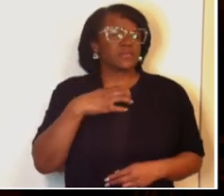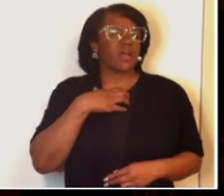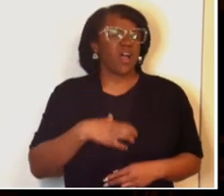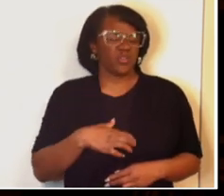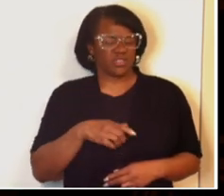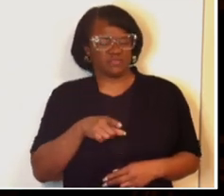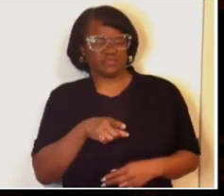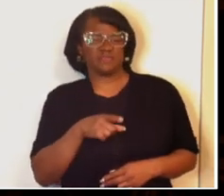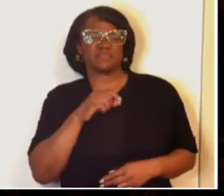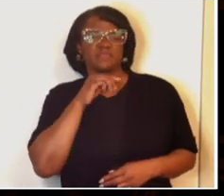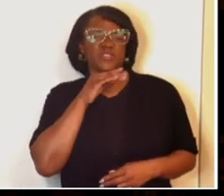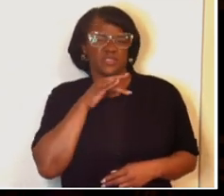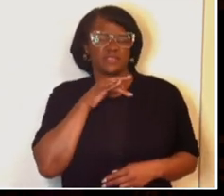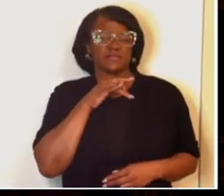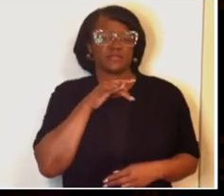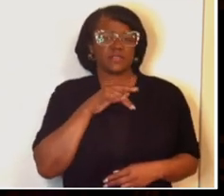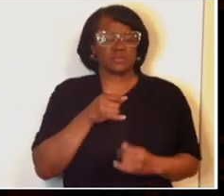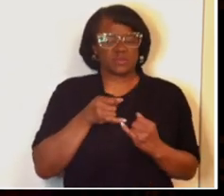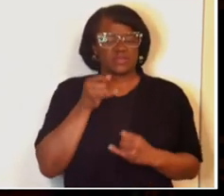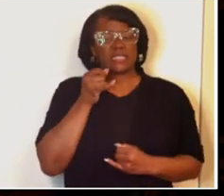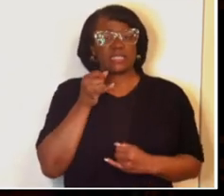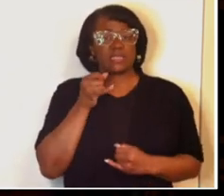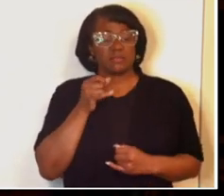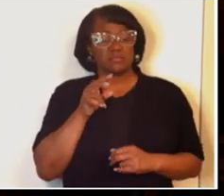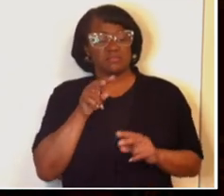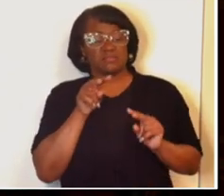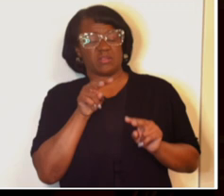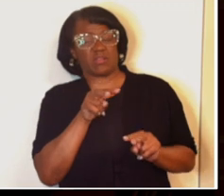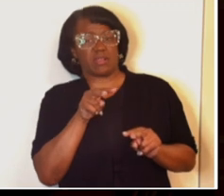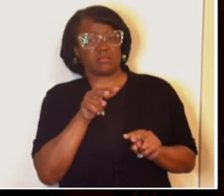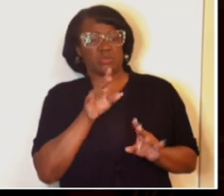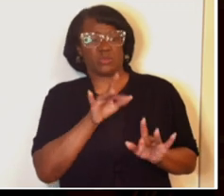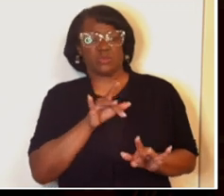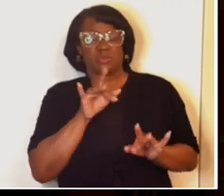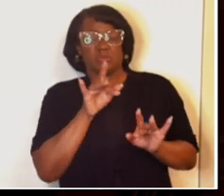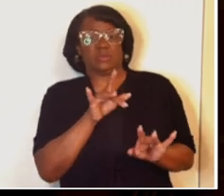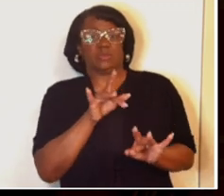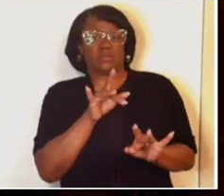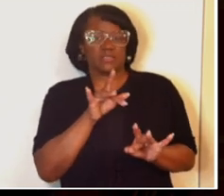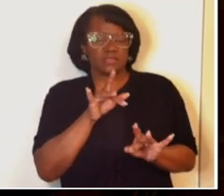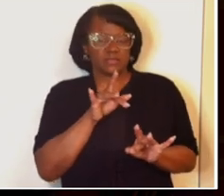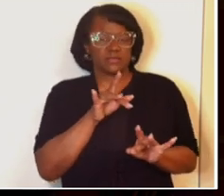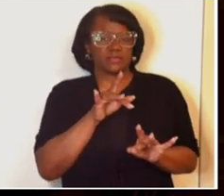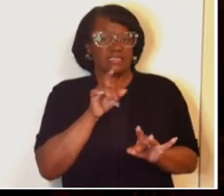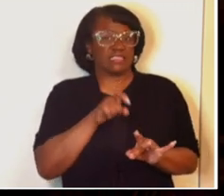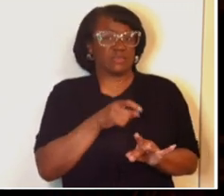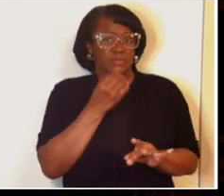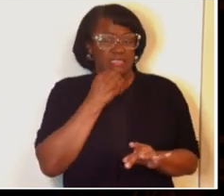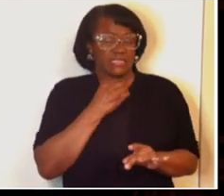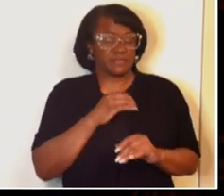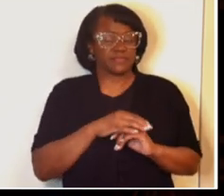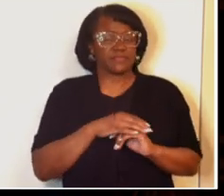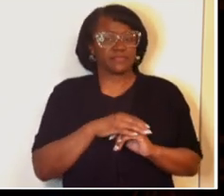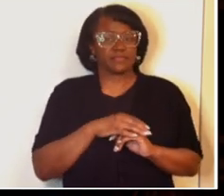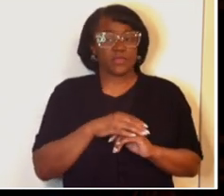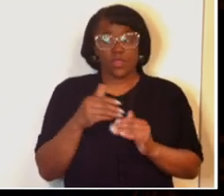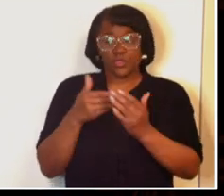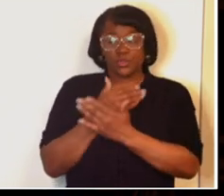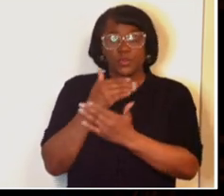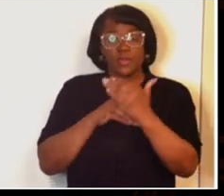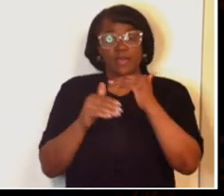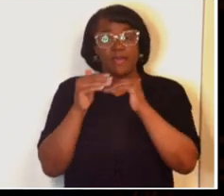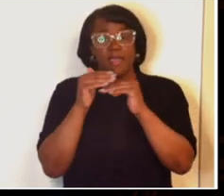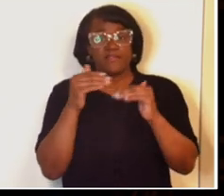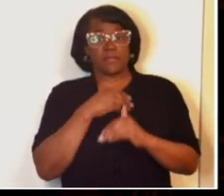sloppy. He was so skinny that just looking at him, you felt sorry for him. All the New Heaven members welcomed